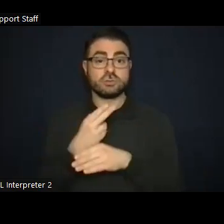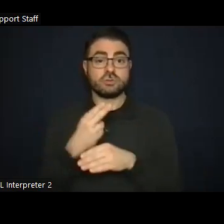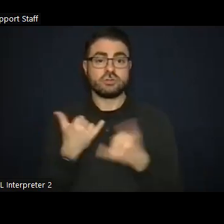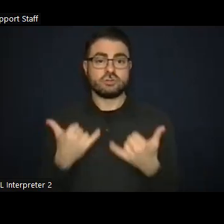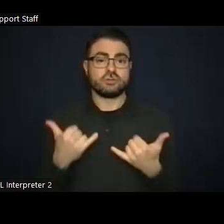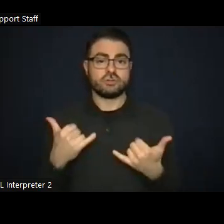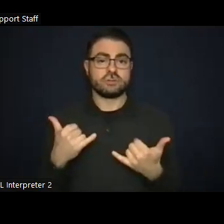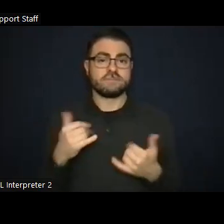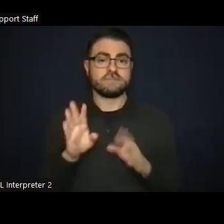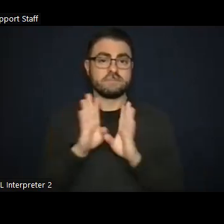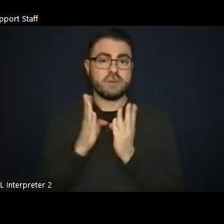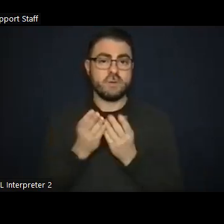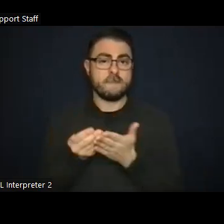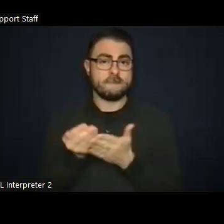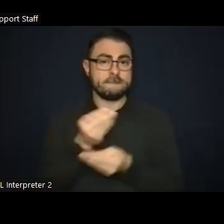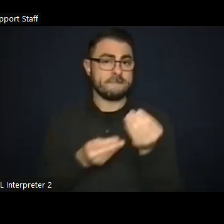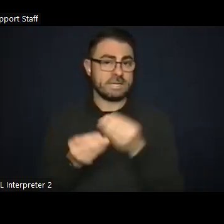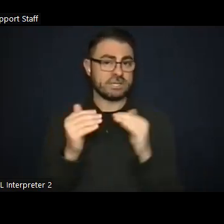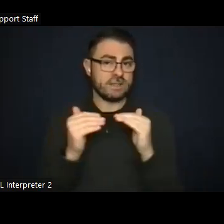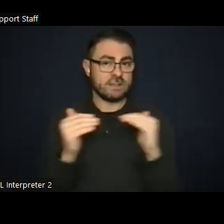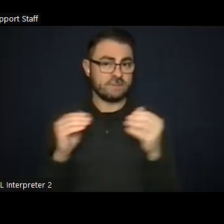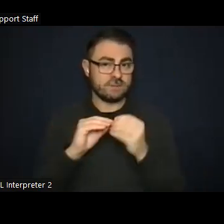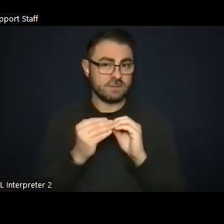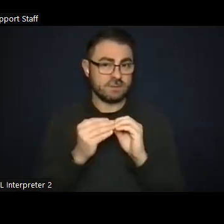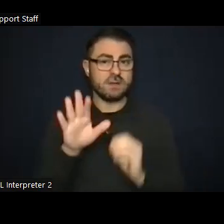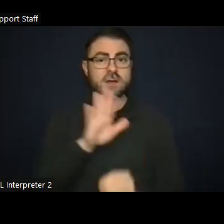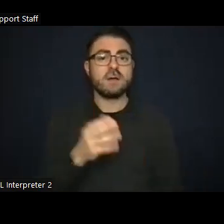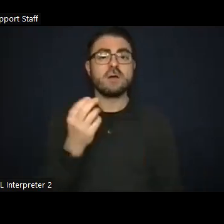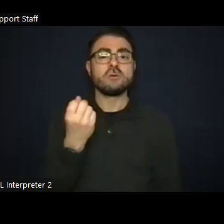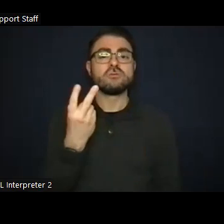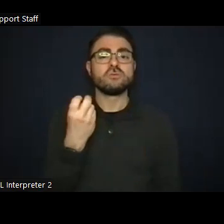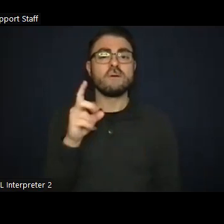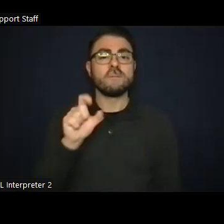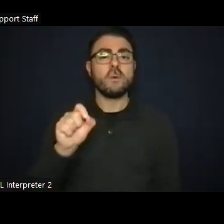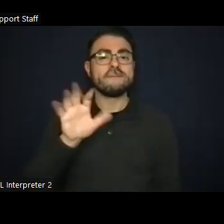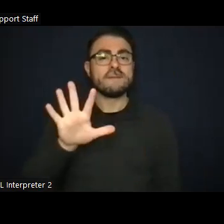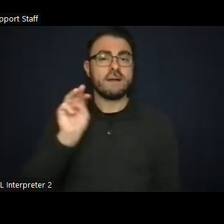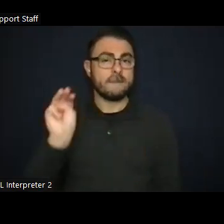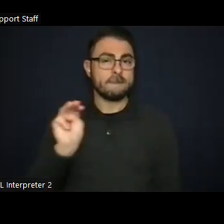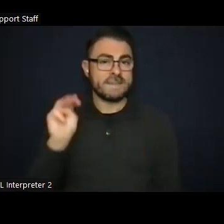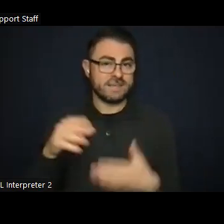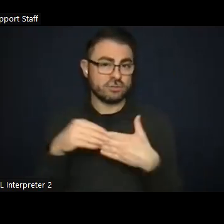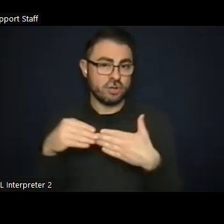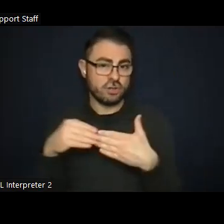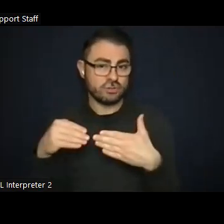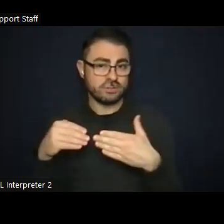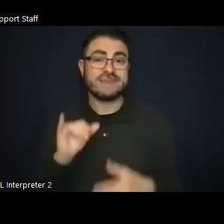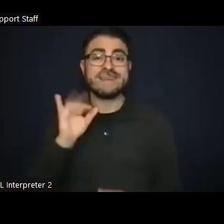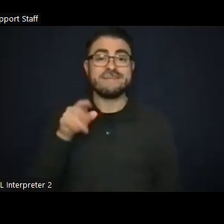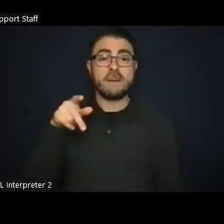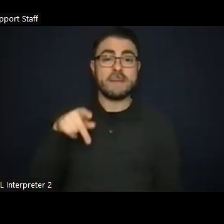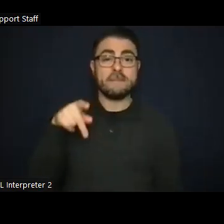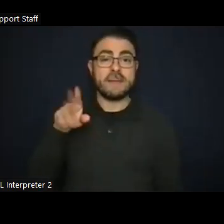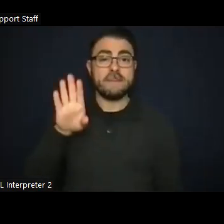budget funding levels is about $12.5 million. That if the PPB budget goes up or down, then